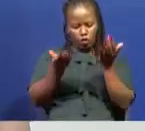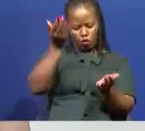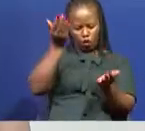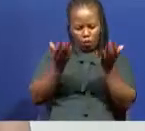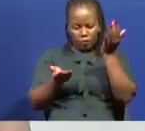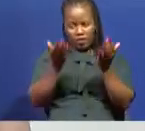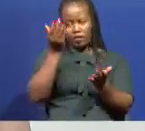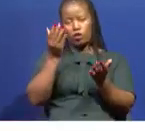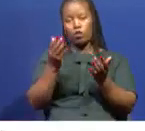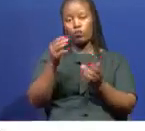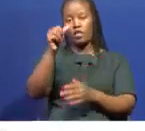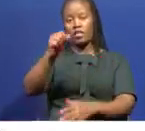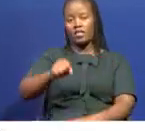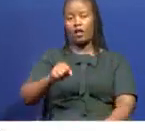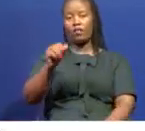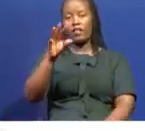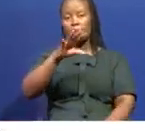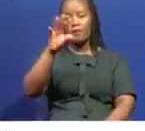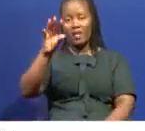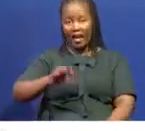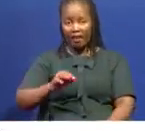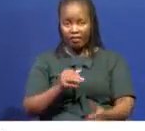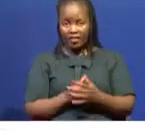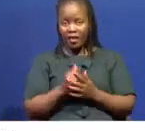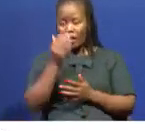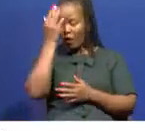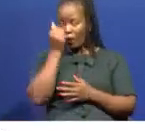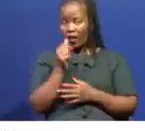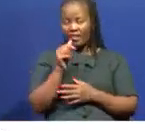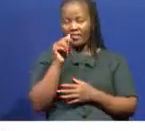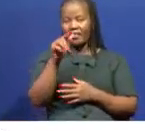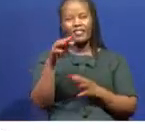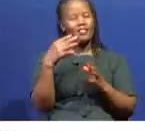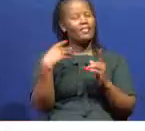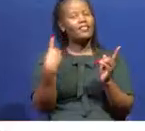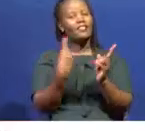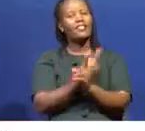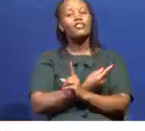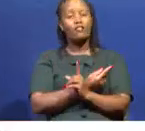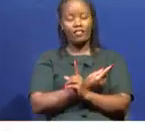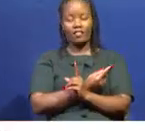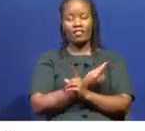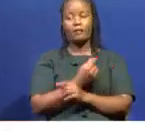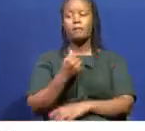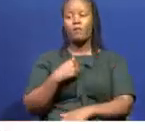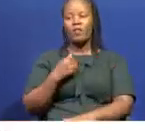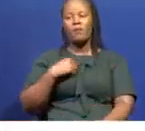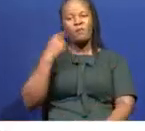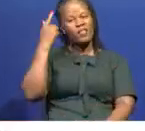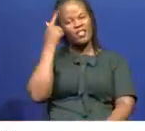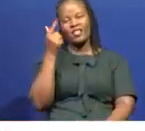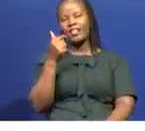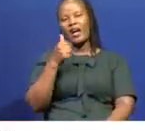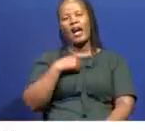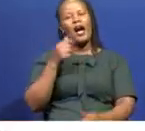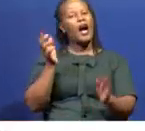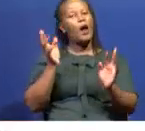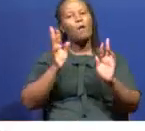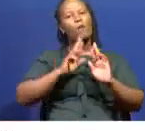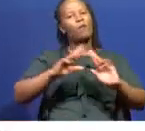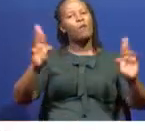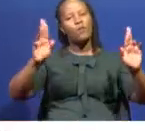Africa because it's very different. So I think I'm very much prepared for